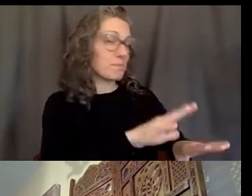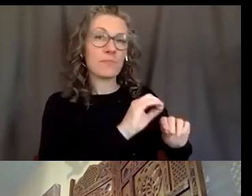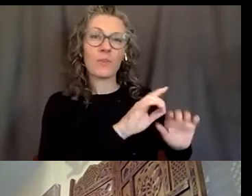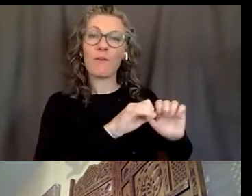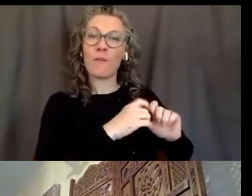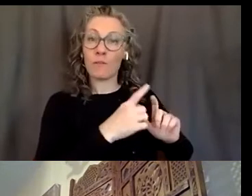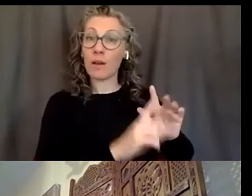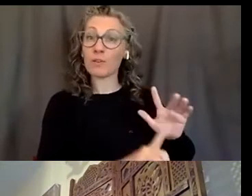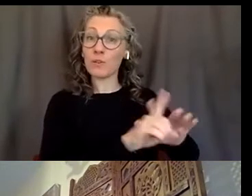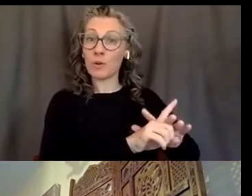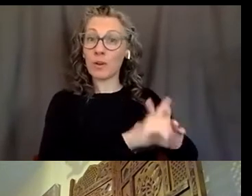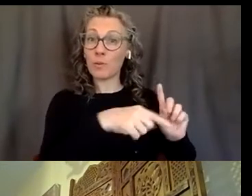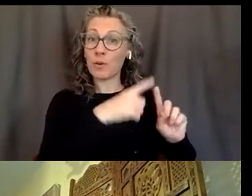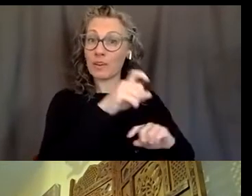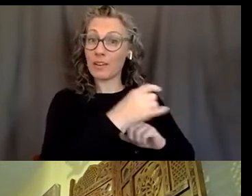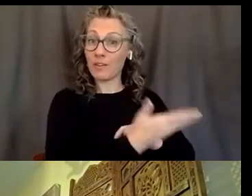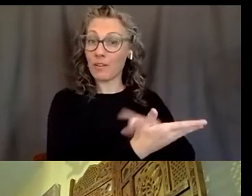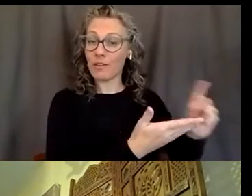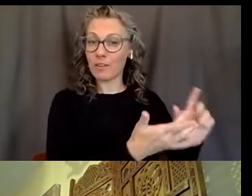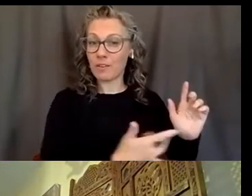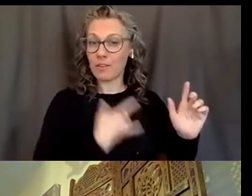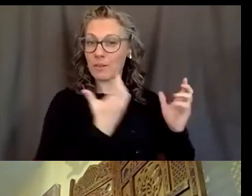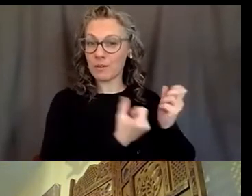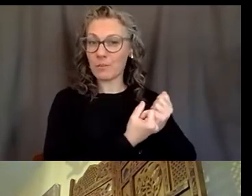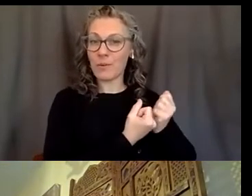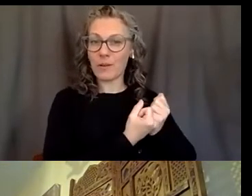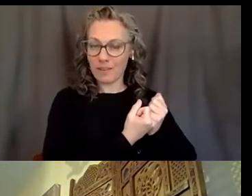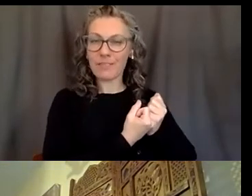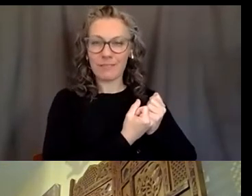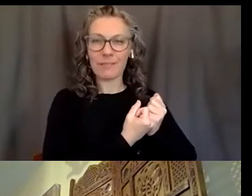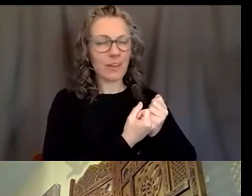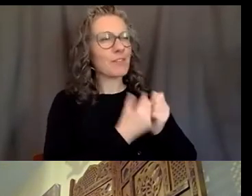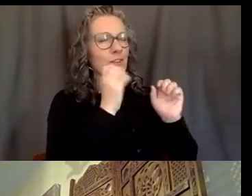so needed her, in the way that you felt so supported by her. Yeah.